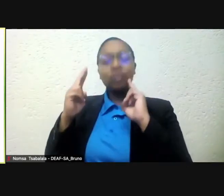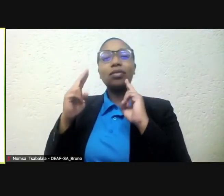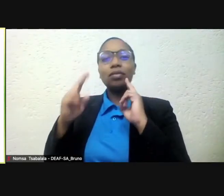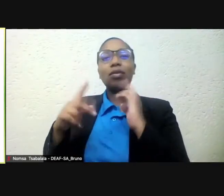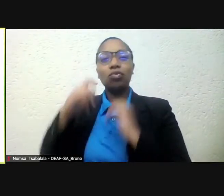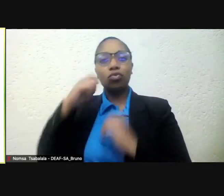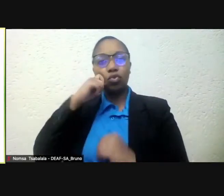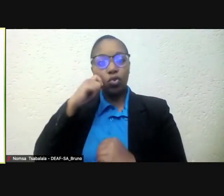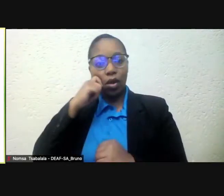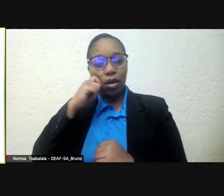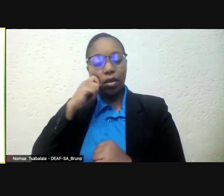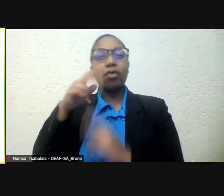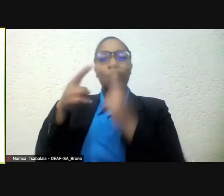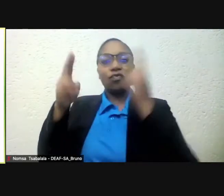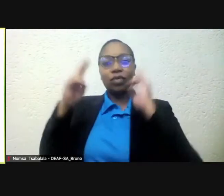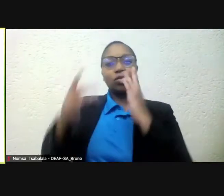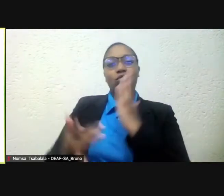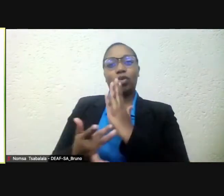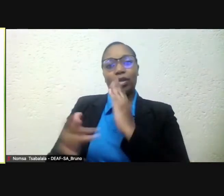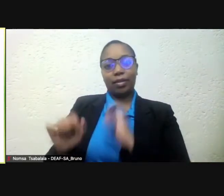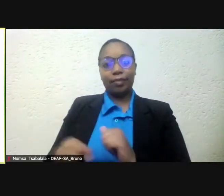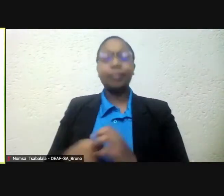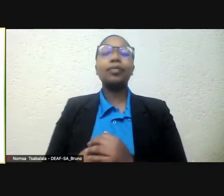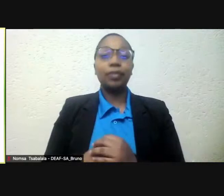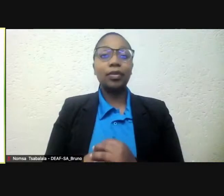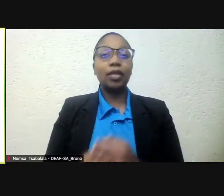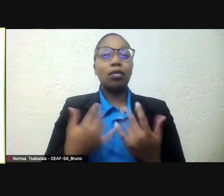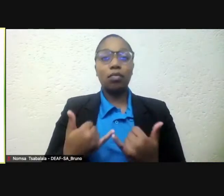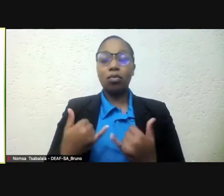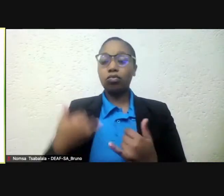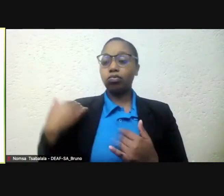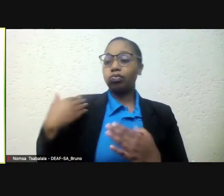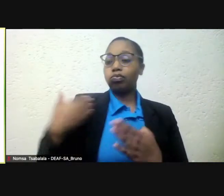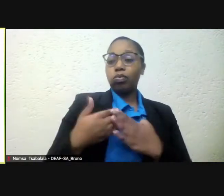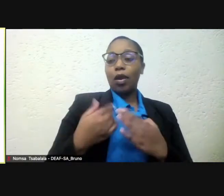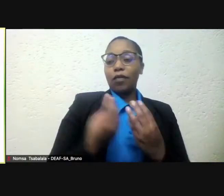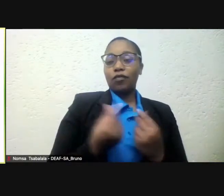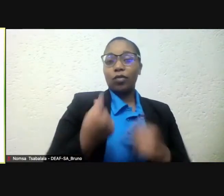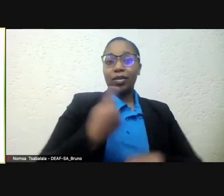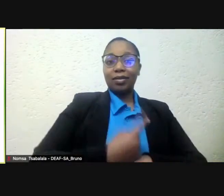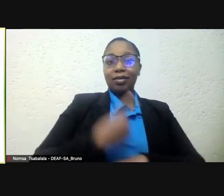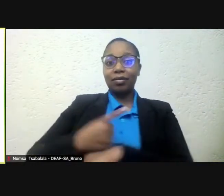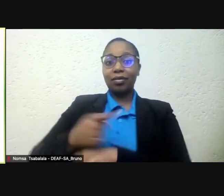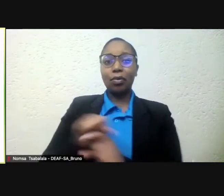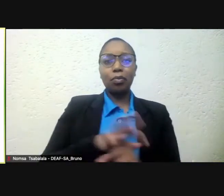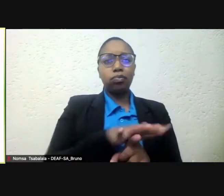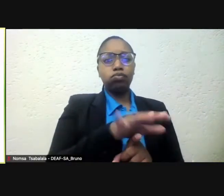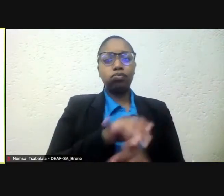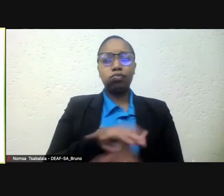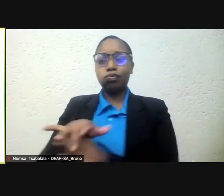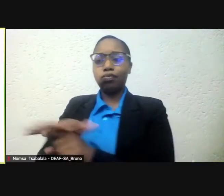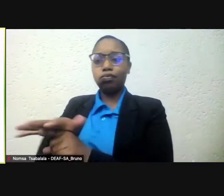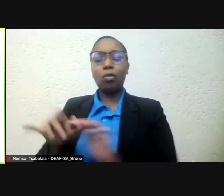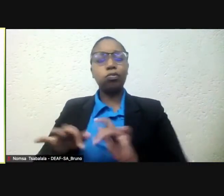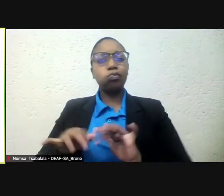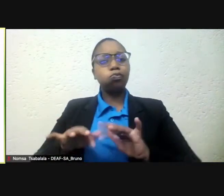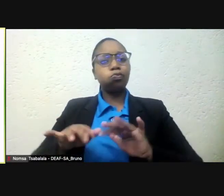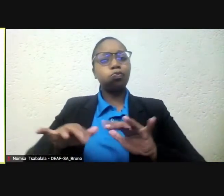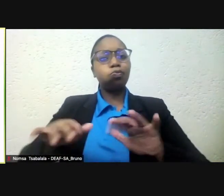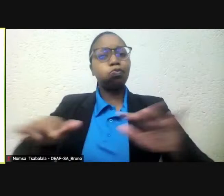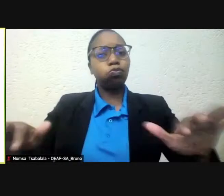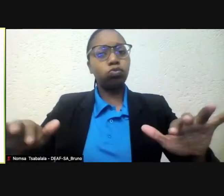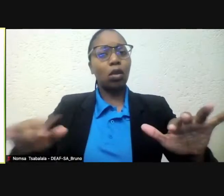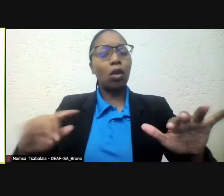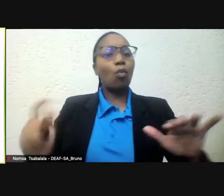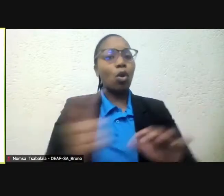moved into the whole of Gauteng, and it's also registering presence in all our 9 provinces, with